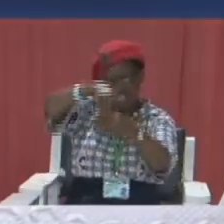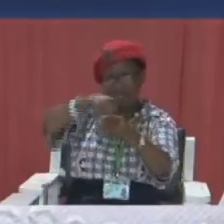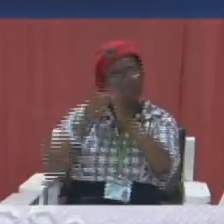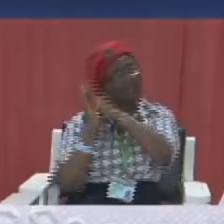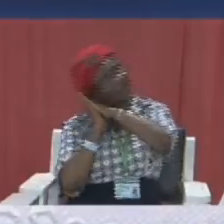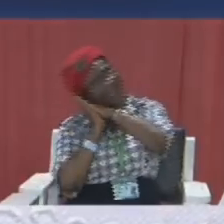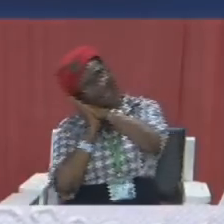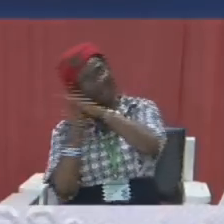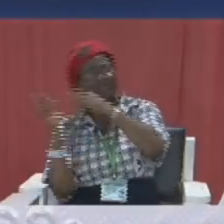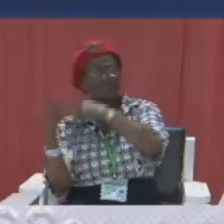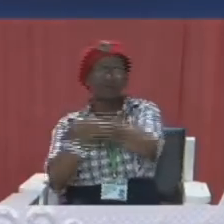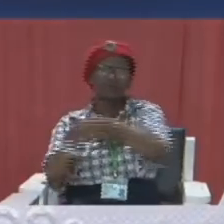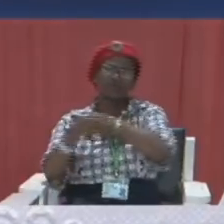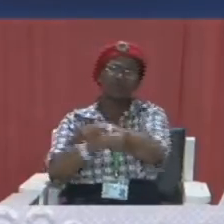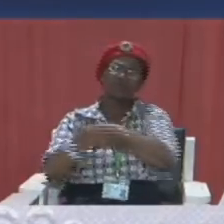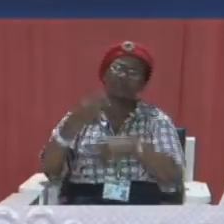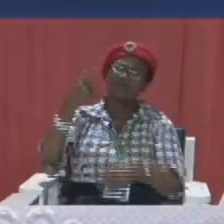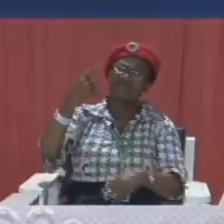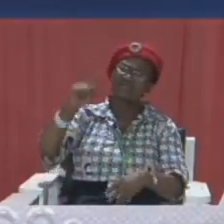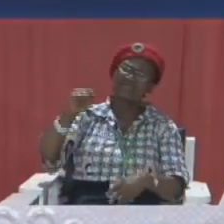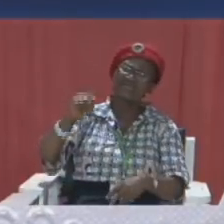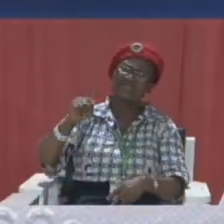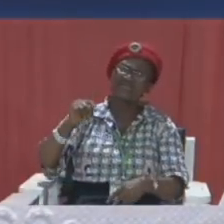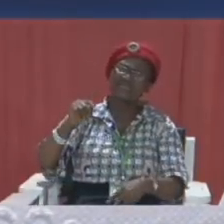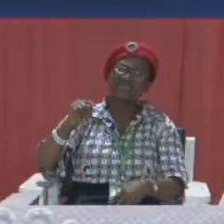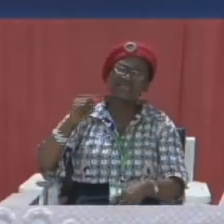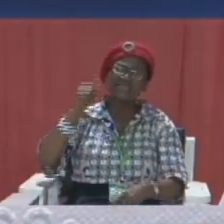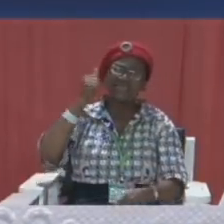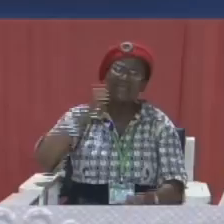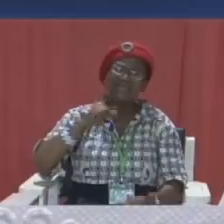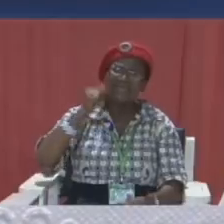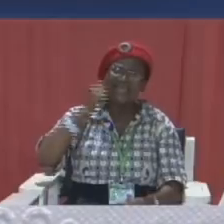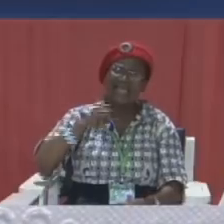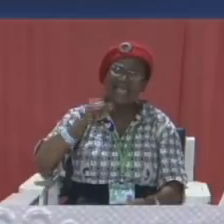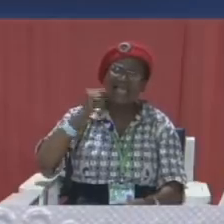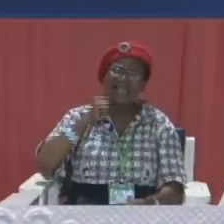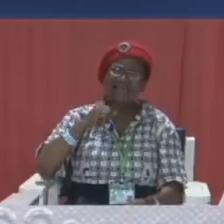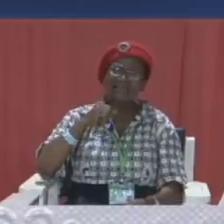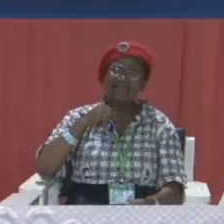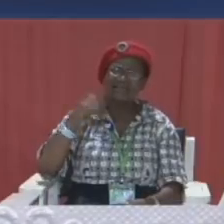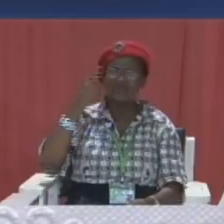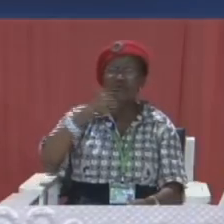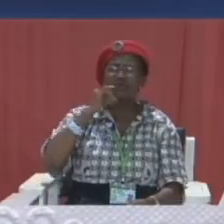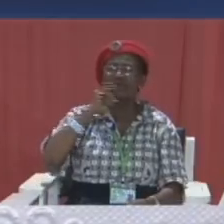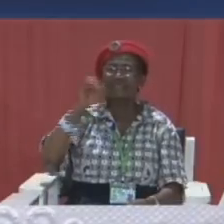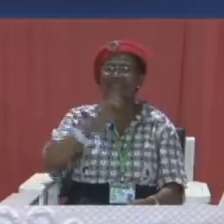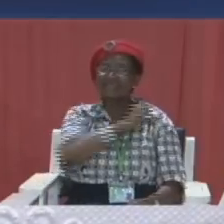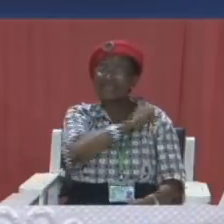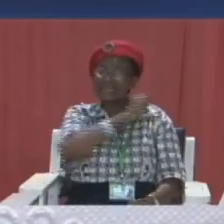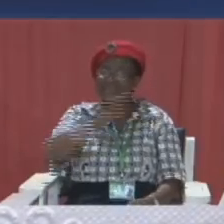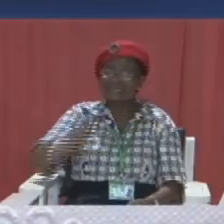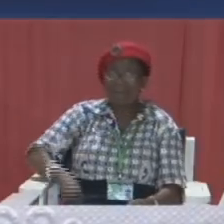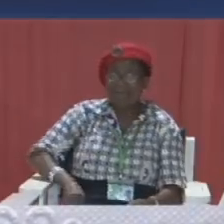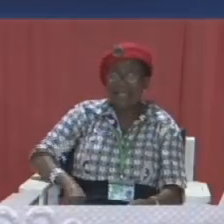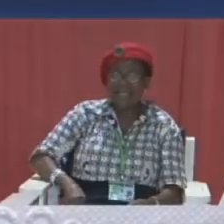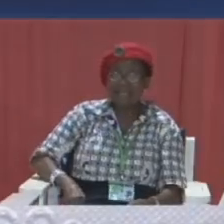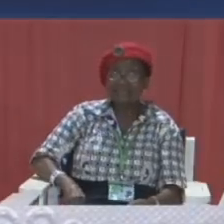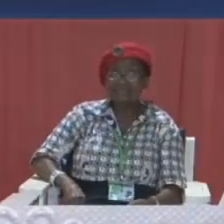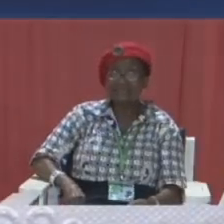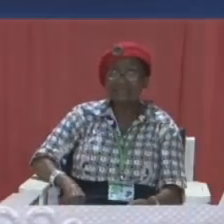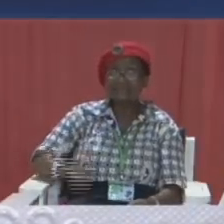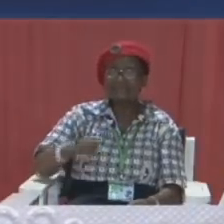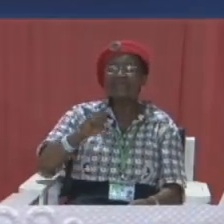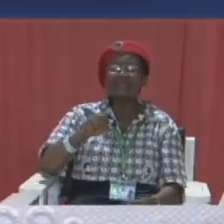the girl, Elizabeth by name, Elizabeth, that is proposing